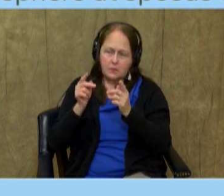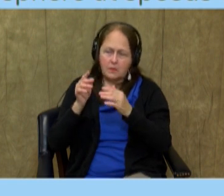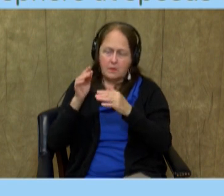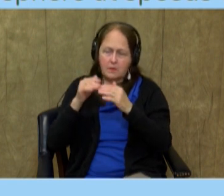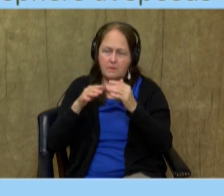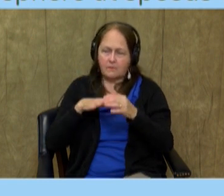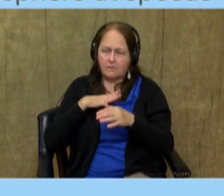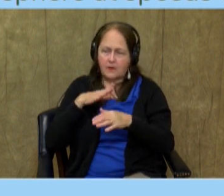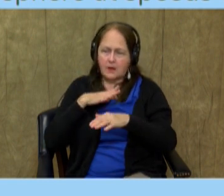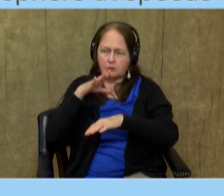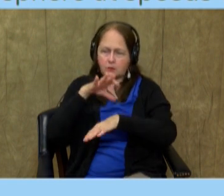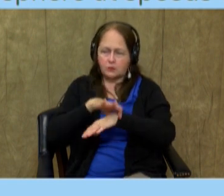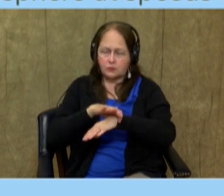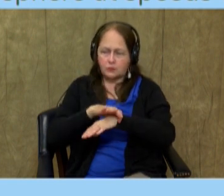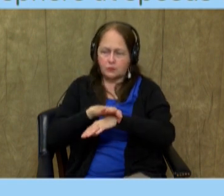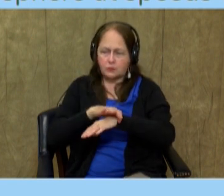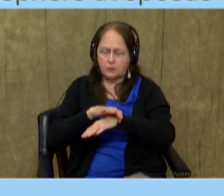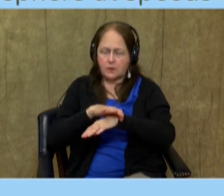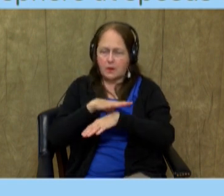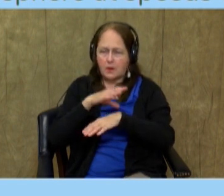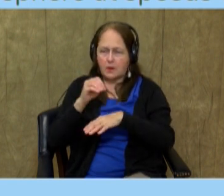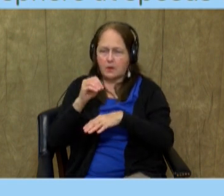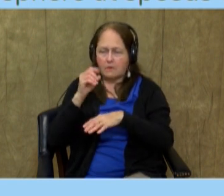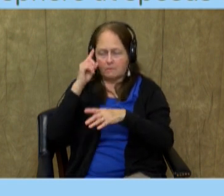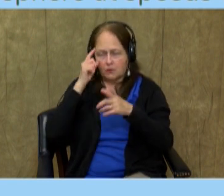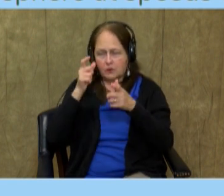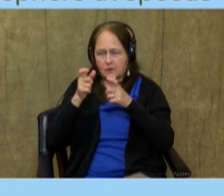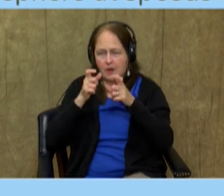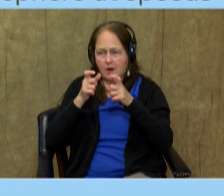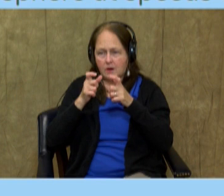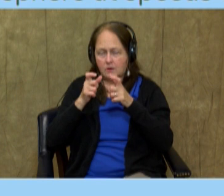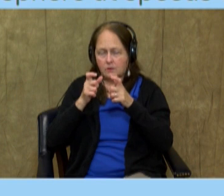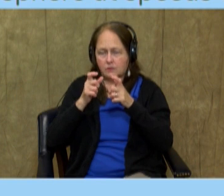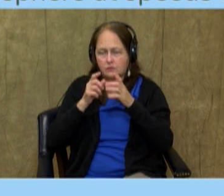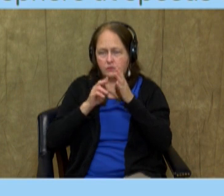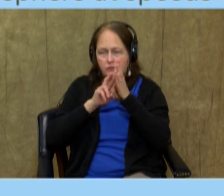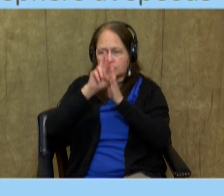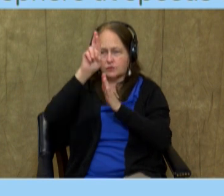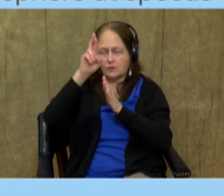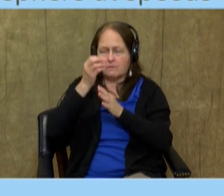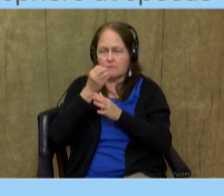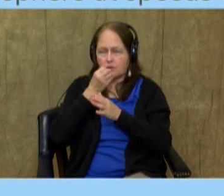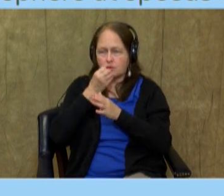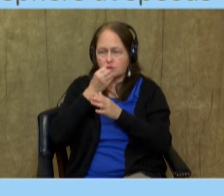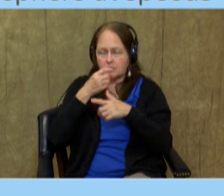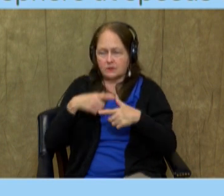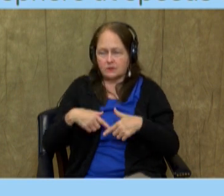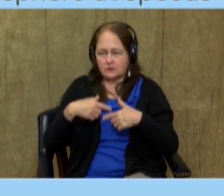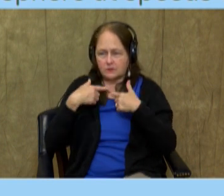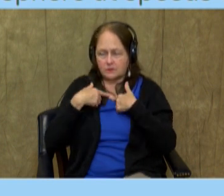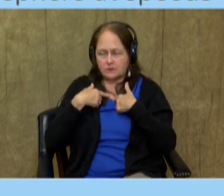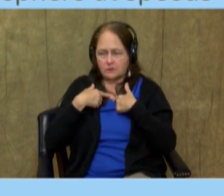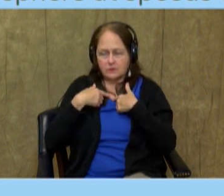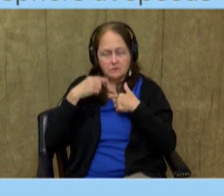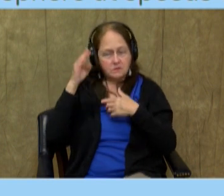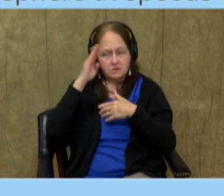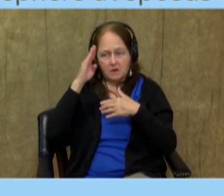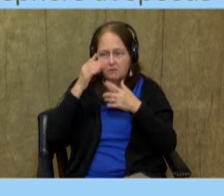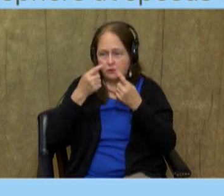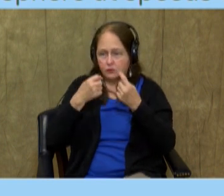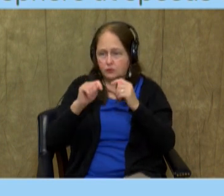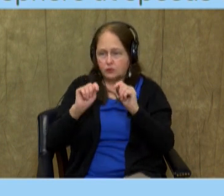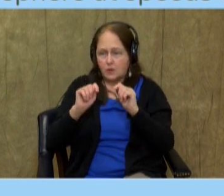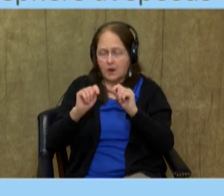carrying all of the equipment needed for propulsion, guidance, control, communications, food, and survival, on an untried mission to